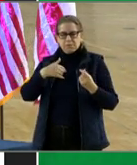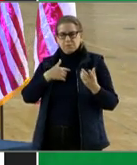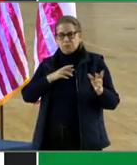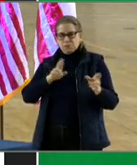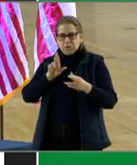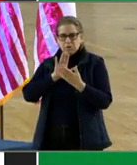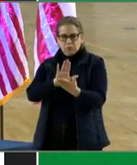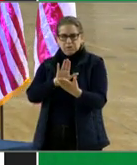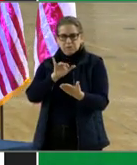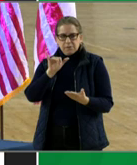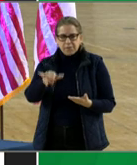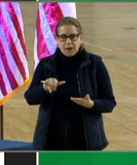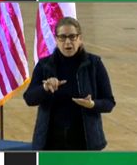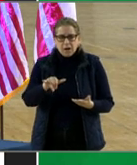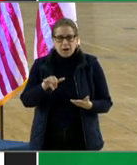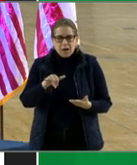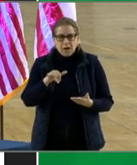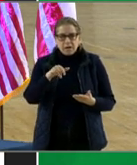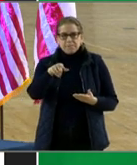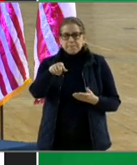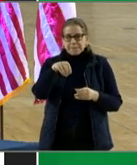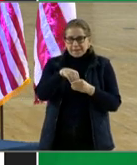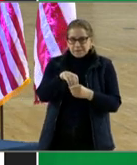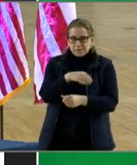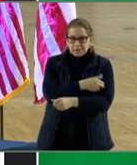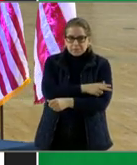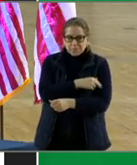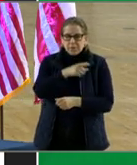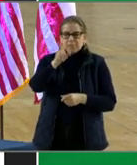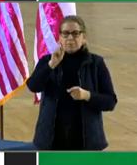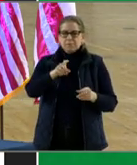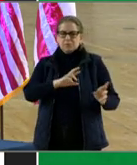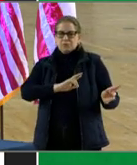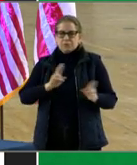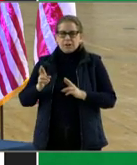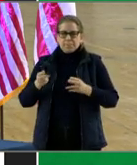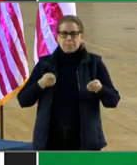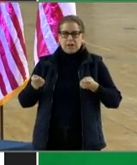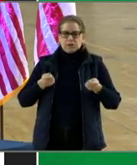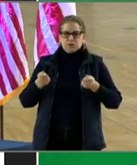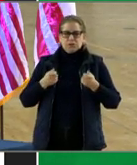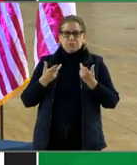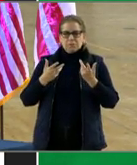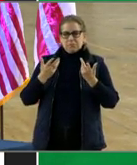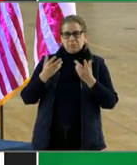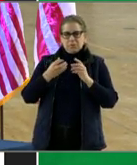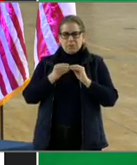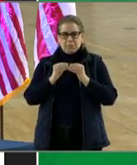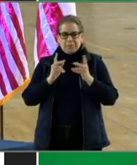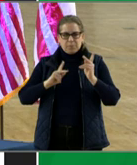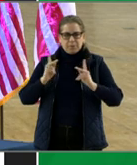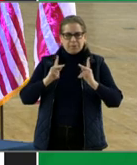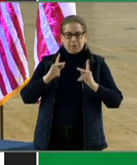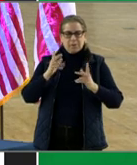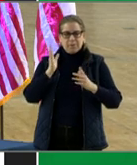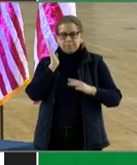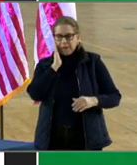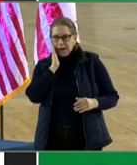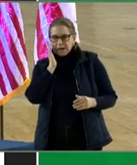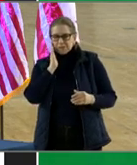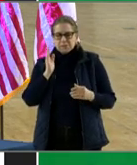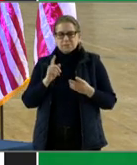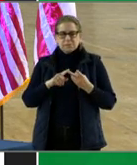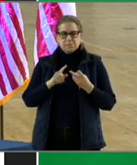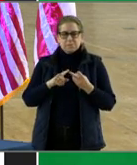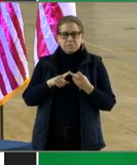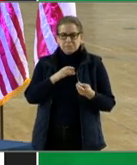business and they know what they're doing and they know how to manage their surge. And so that's going to be very critical,